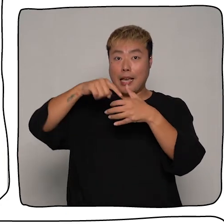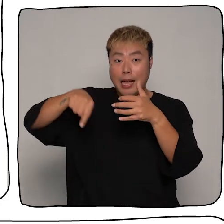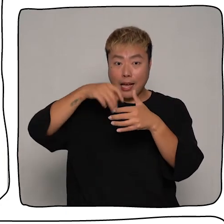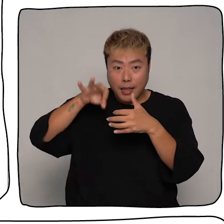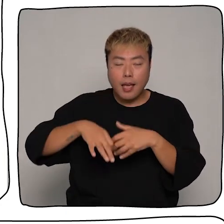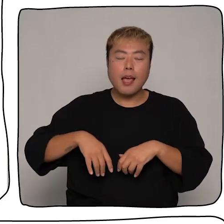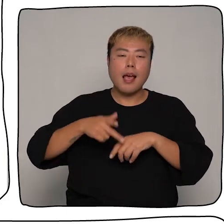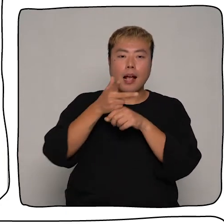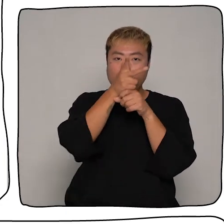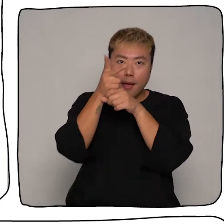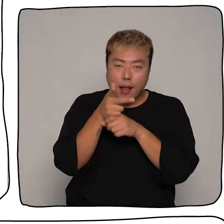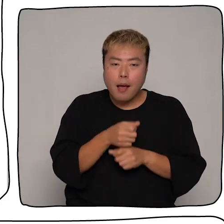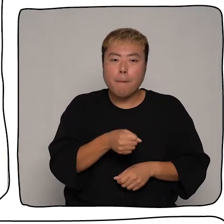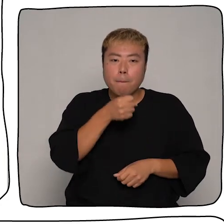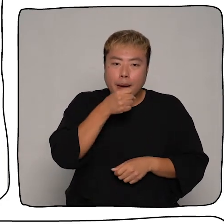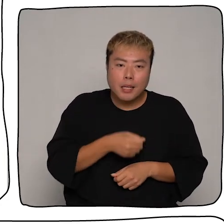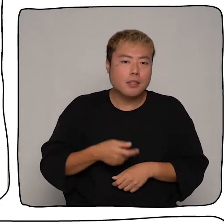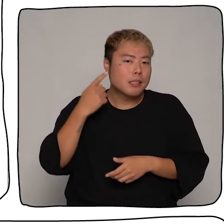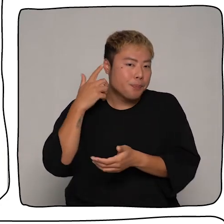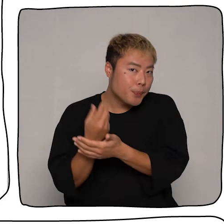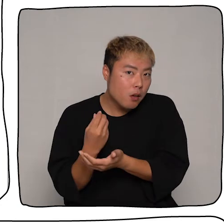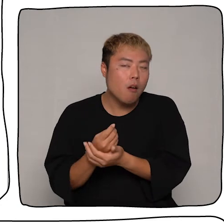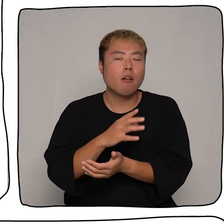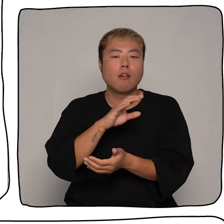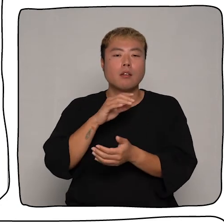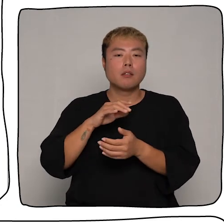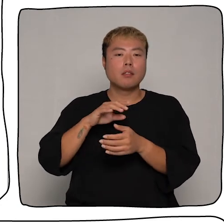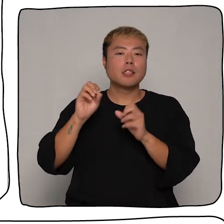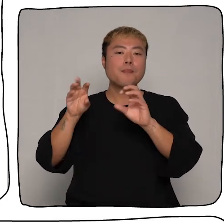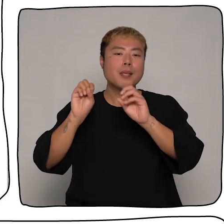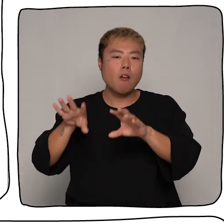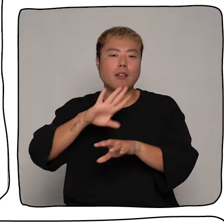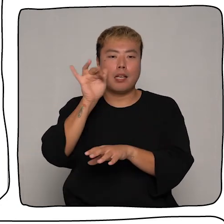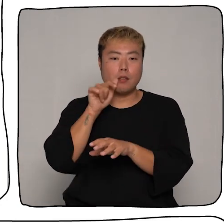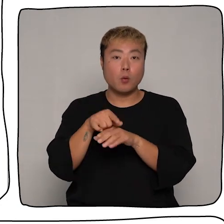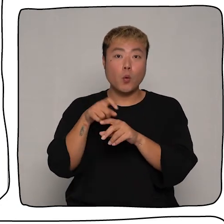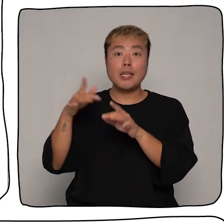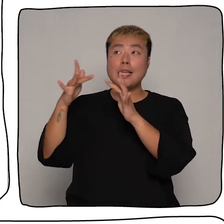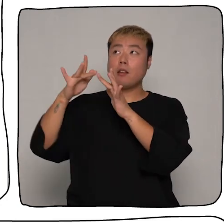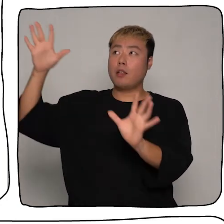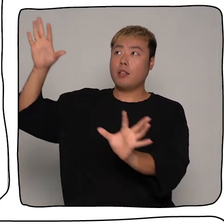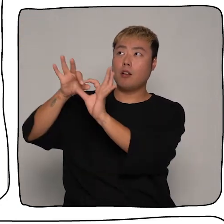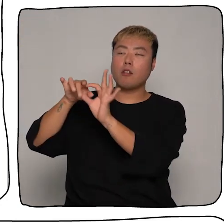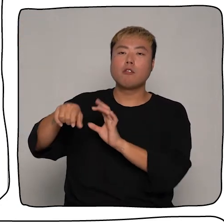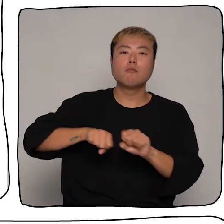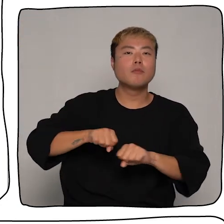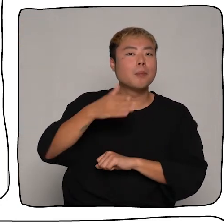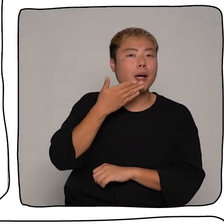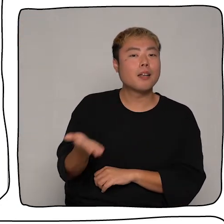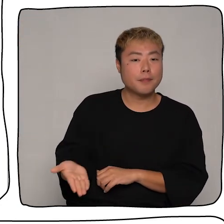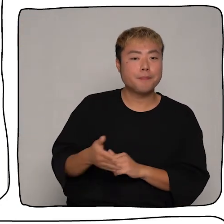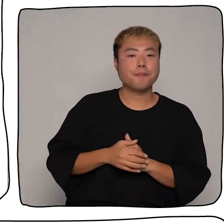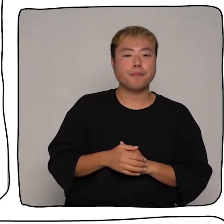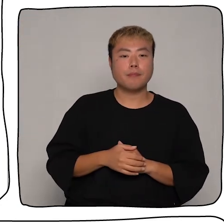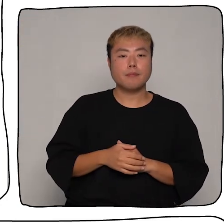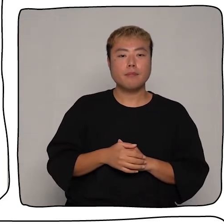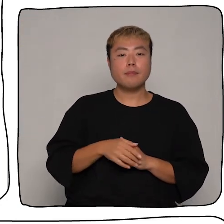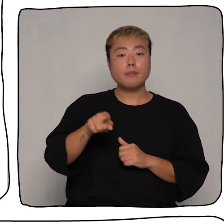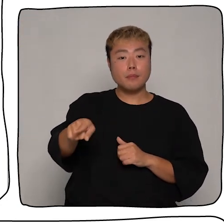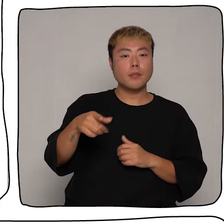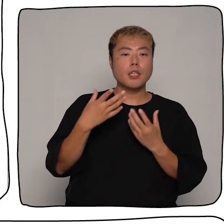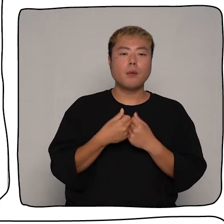and microphone and a speaker. It can be operated via the internet. So